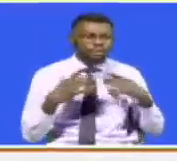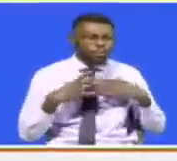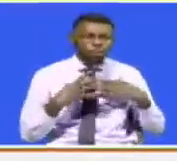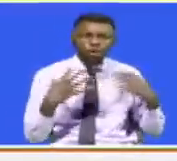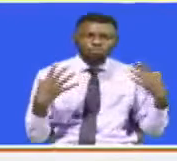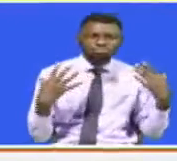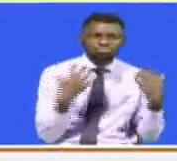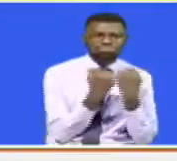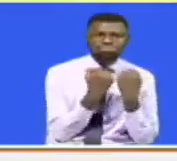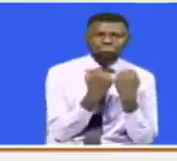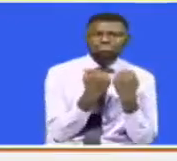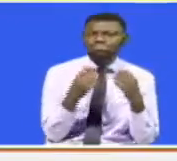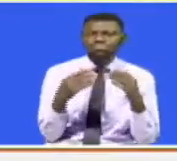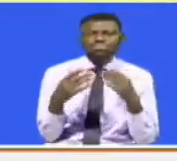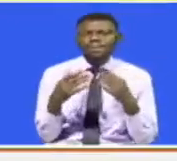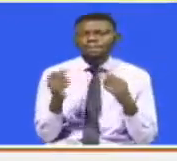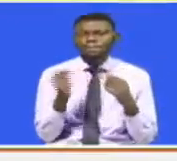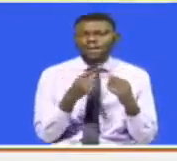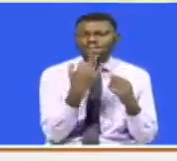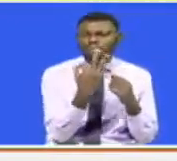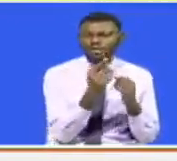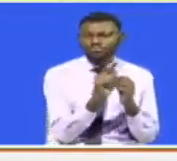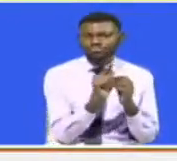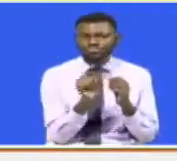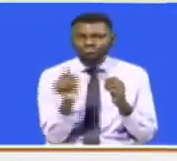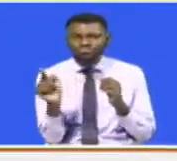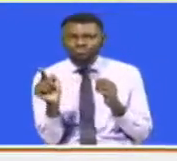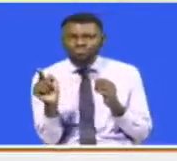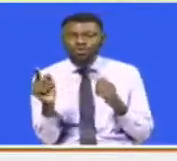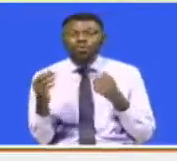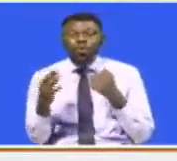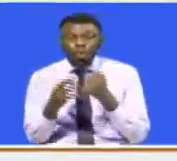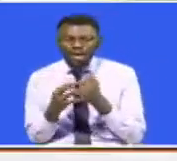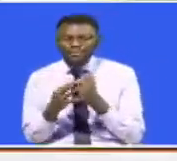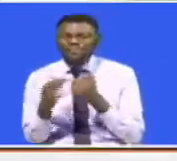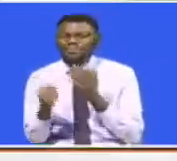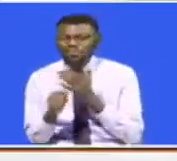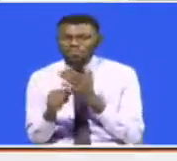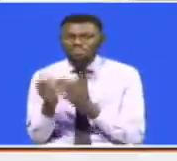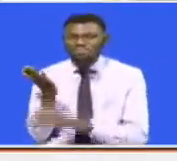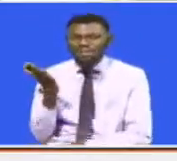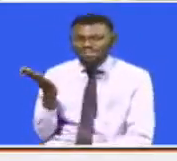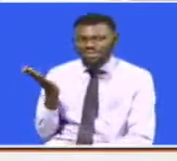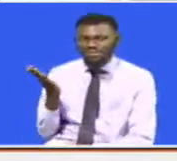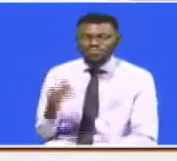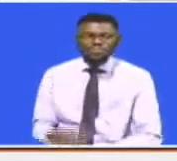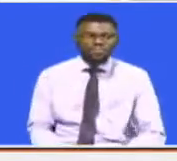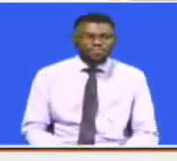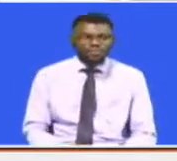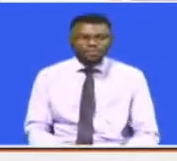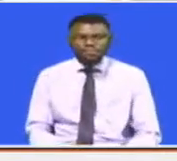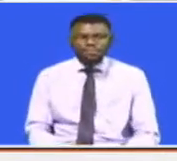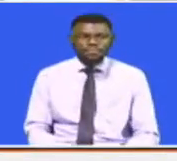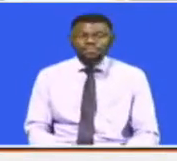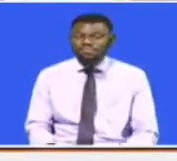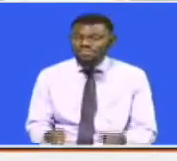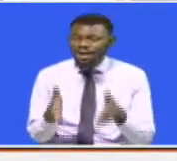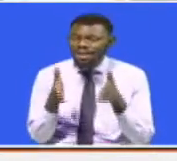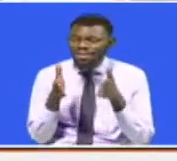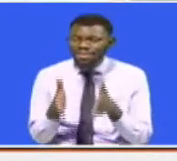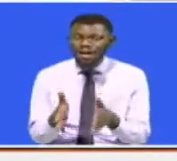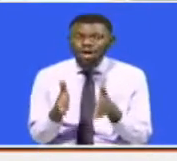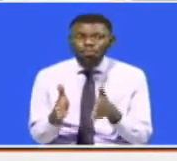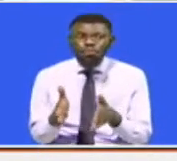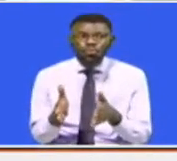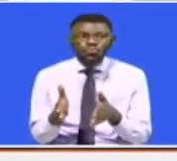disappearances between the month of March and August 2023 was also noted. Becoming apparent, however, that there has